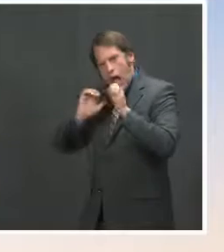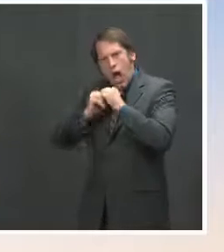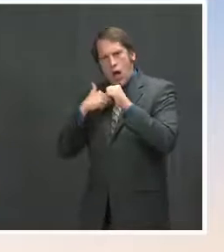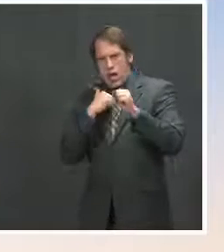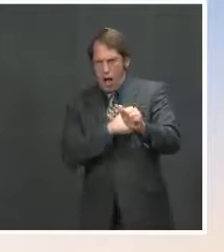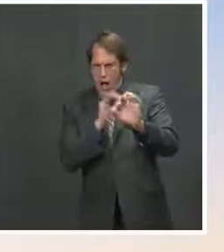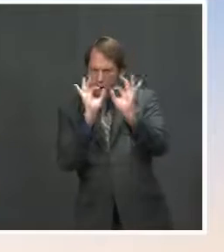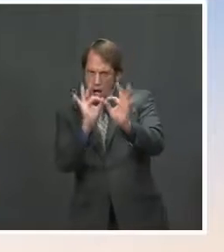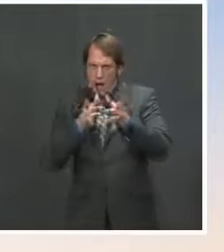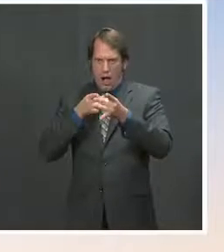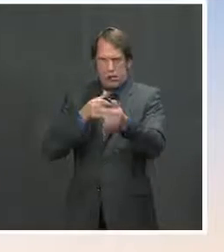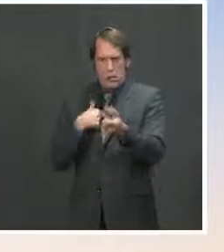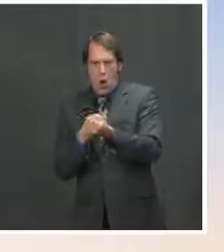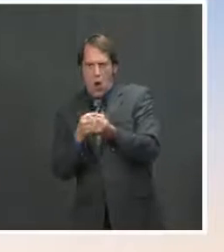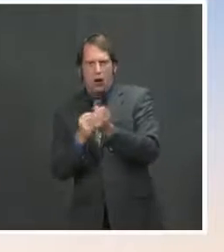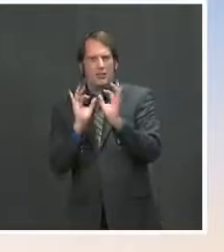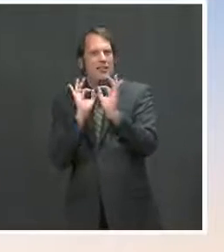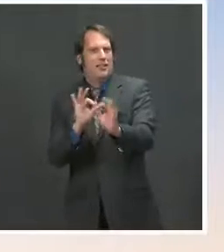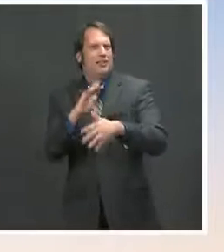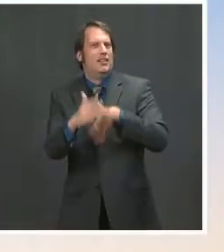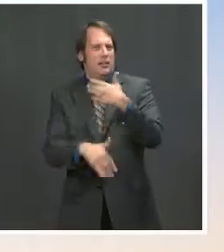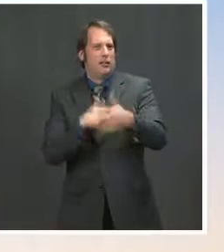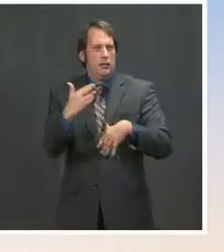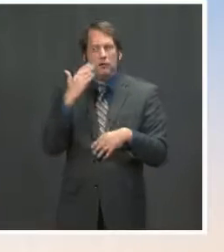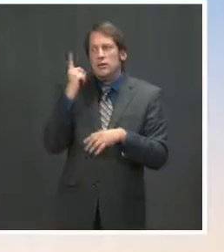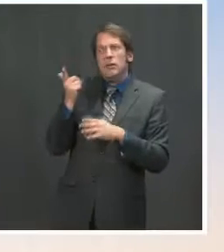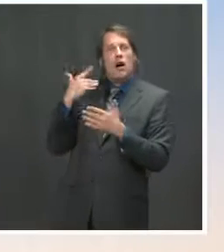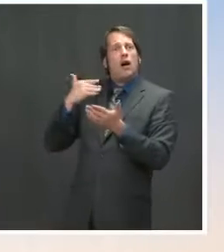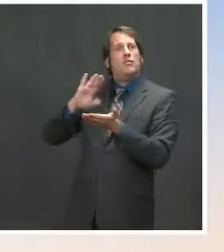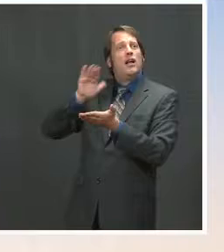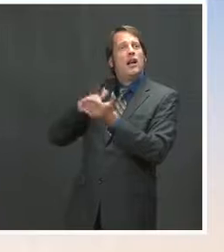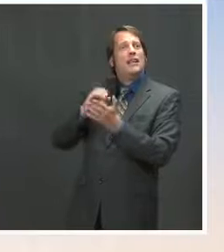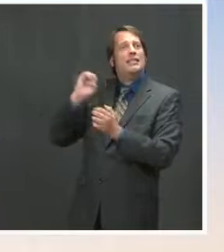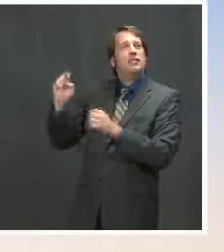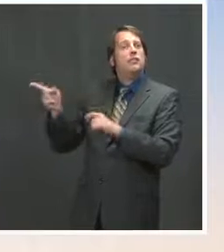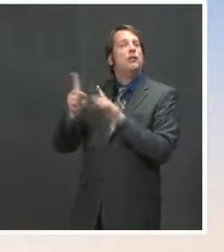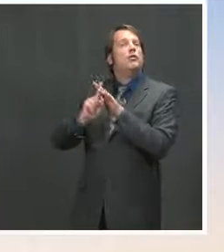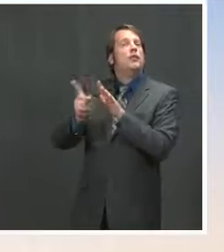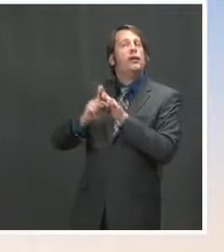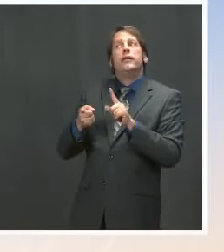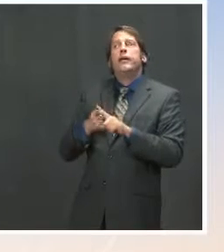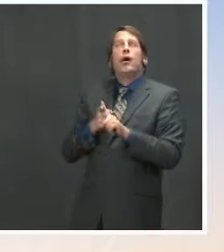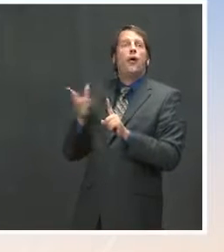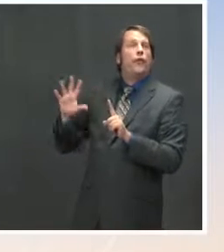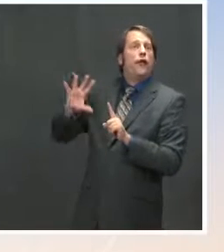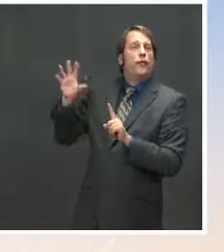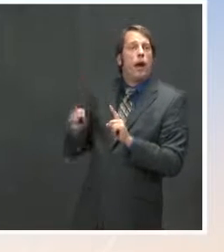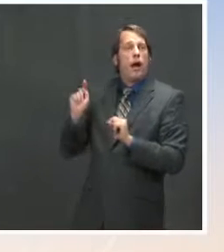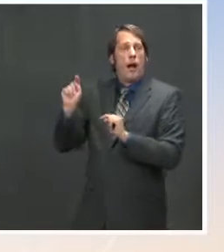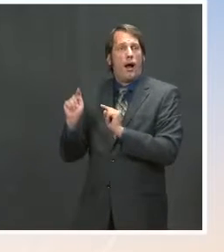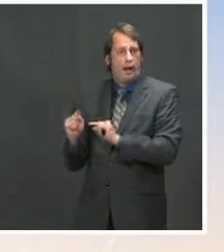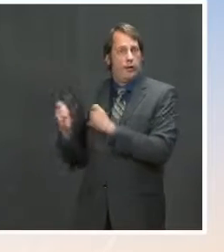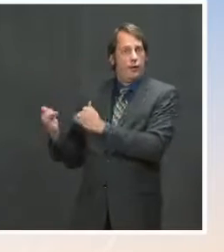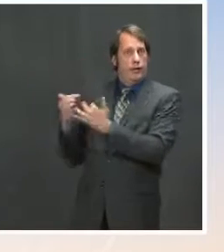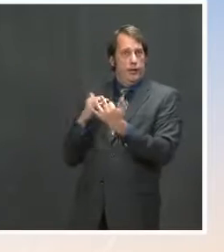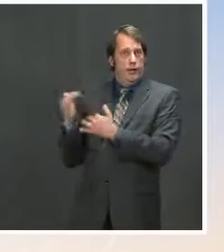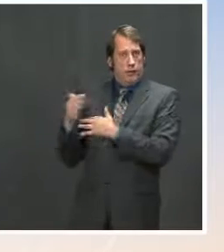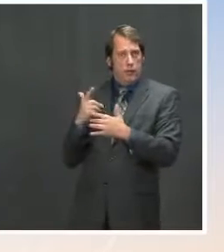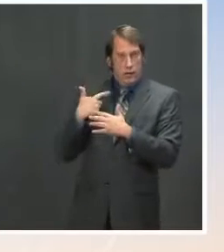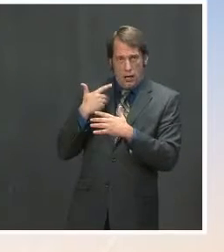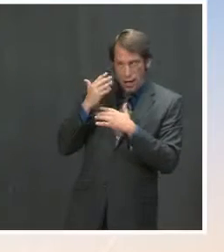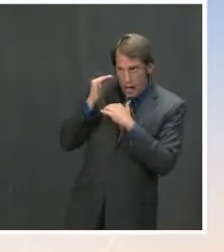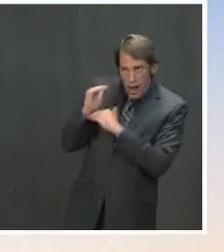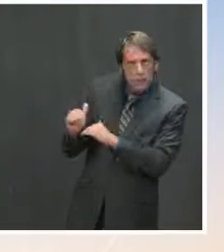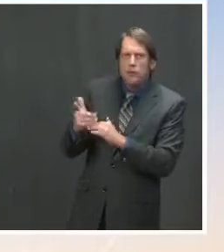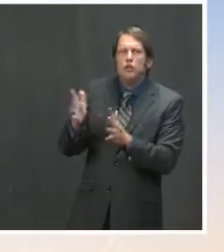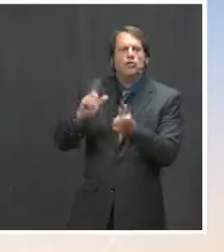coming in from the Middle East and Africa. We've changed that cap. We've changed that that policy, I should say. So the cap, the